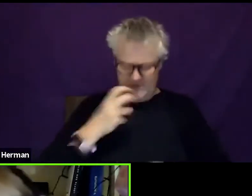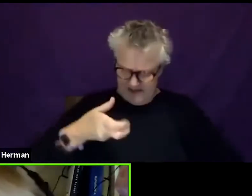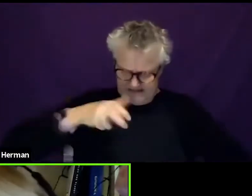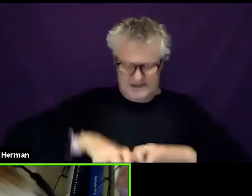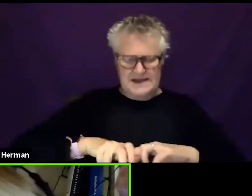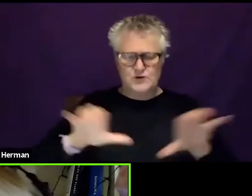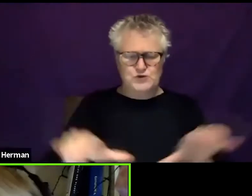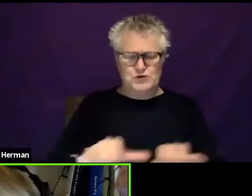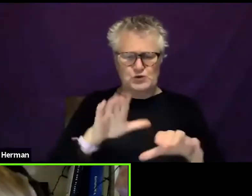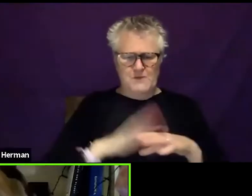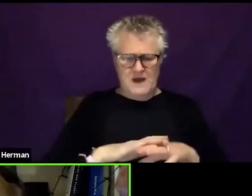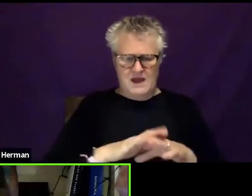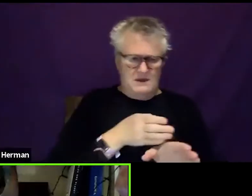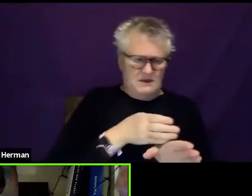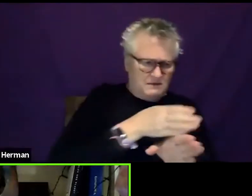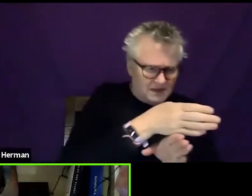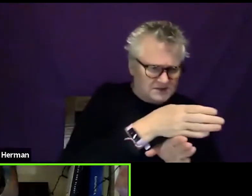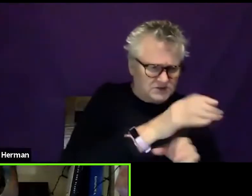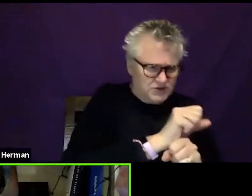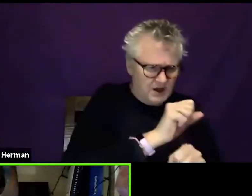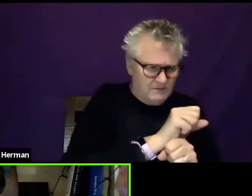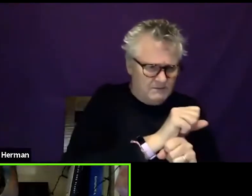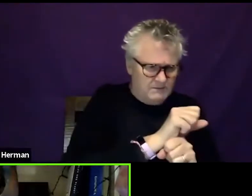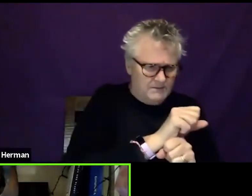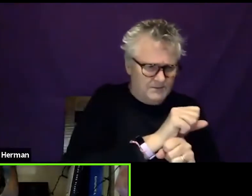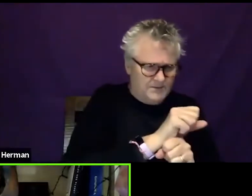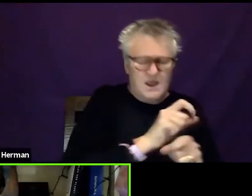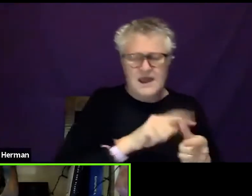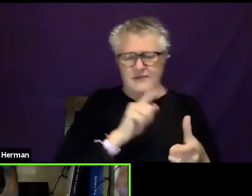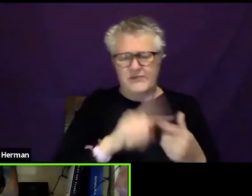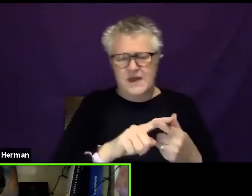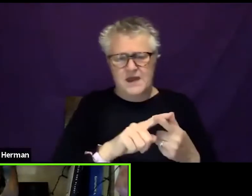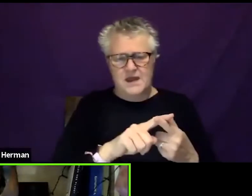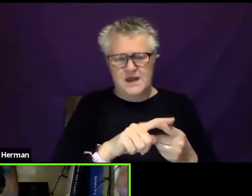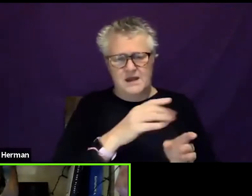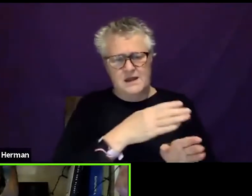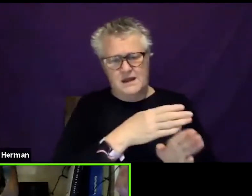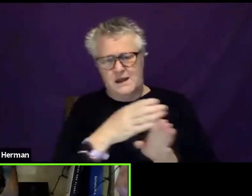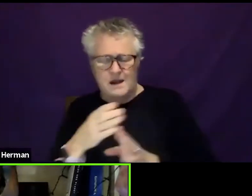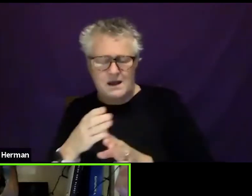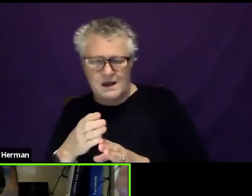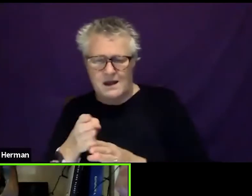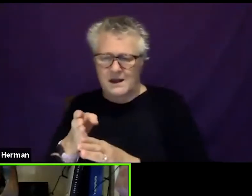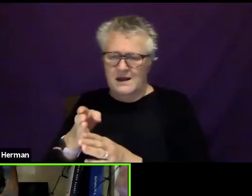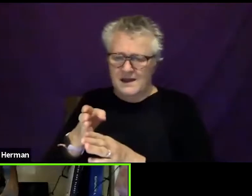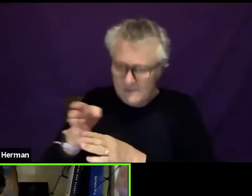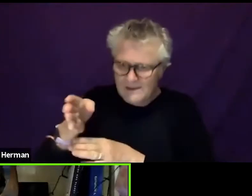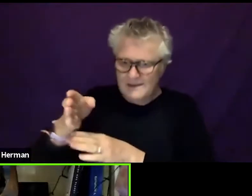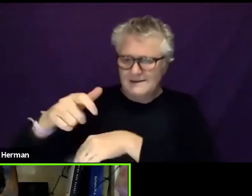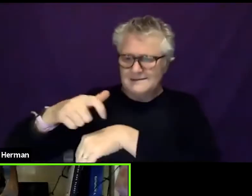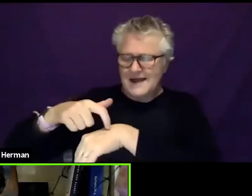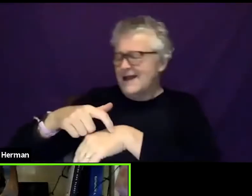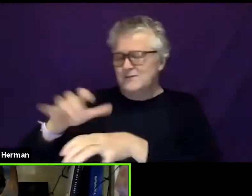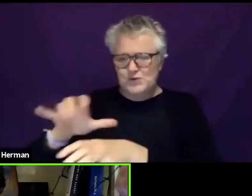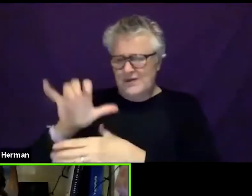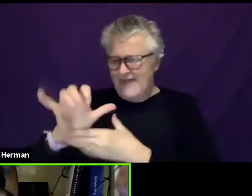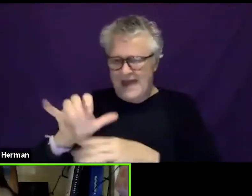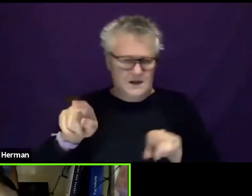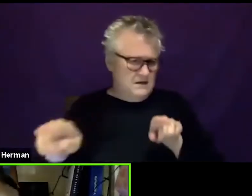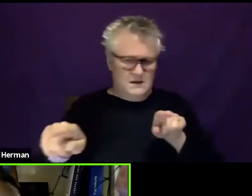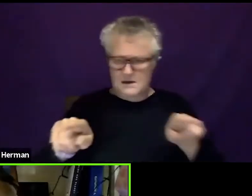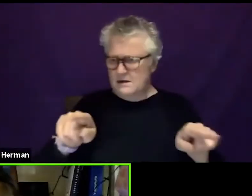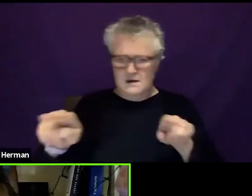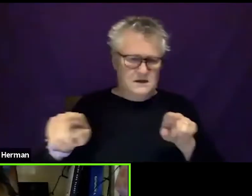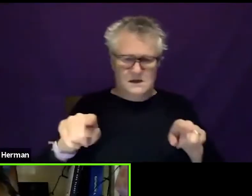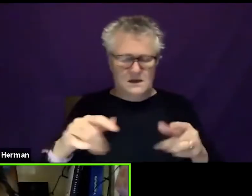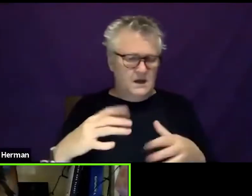some more activism job. And so that increasingly became unsustainable. Mm-hmm.